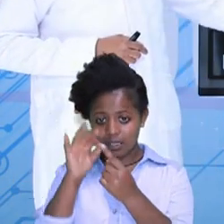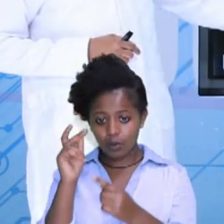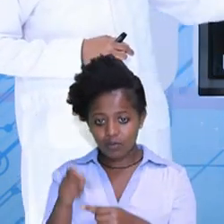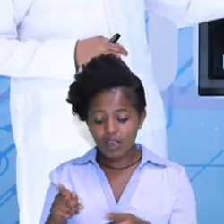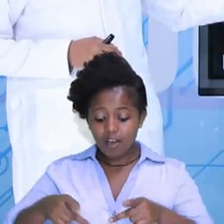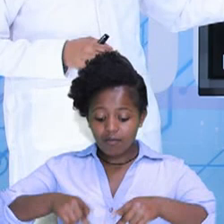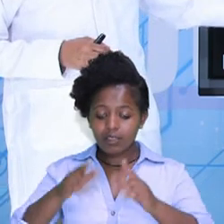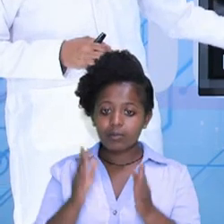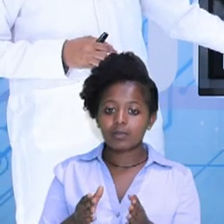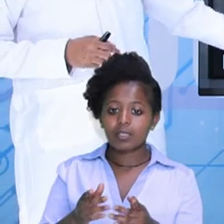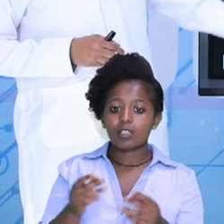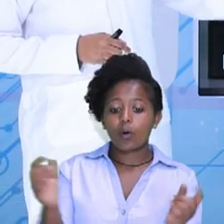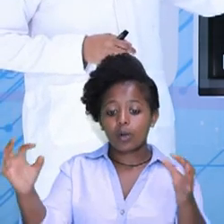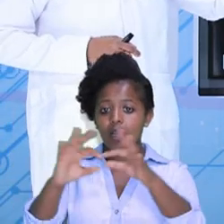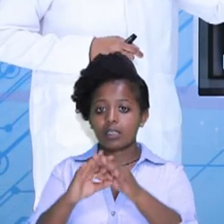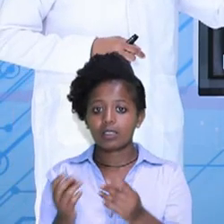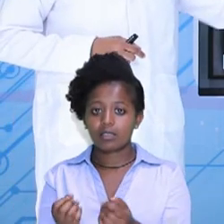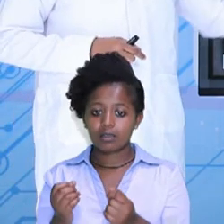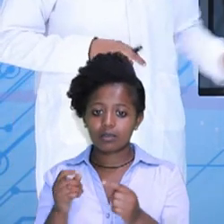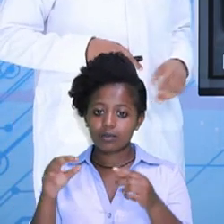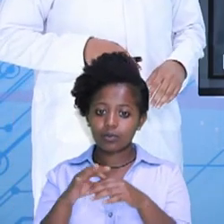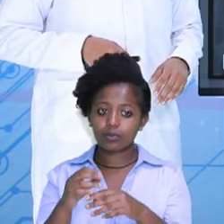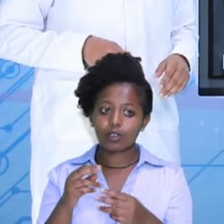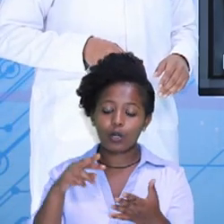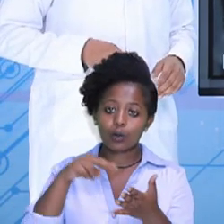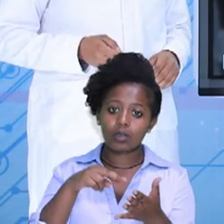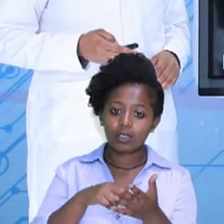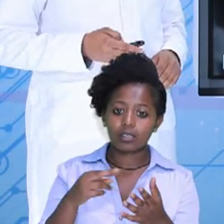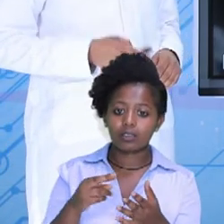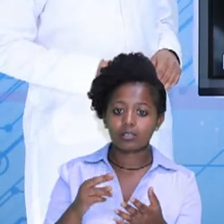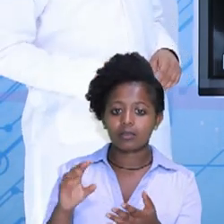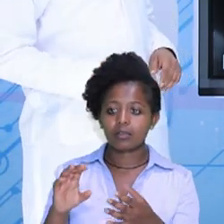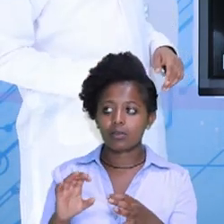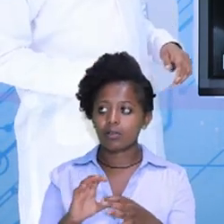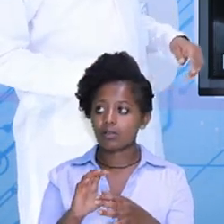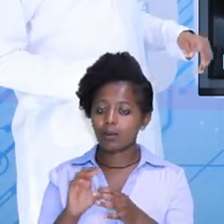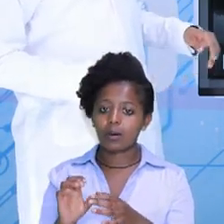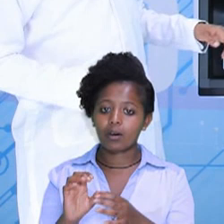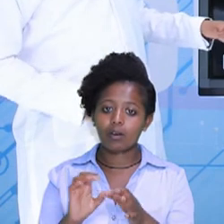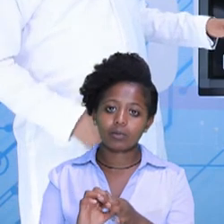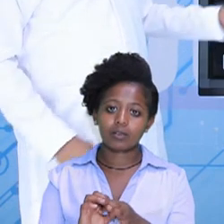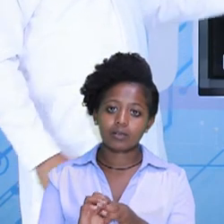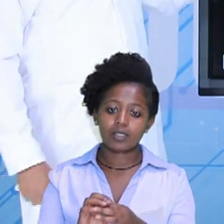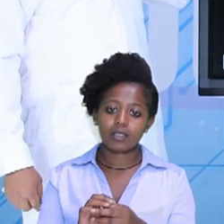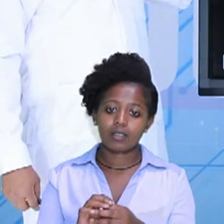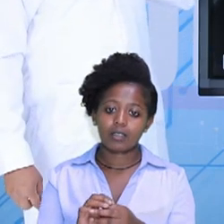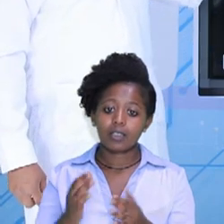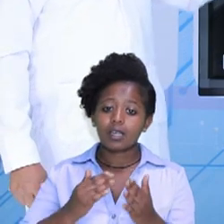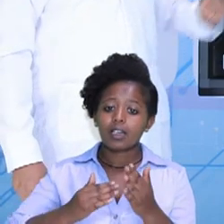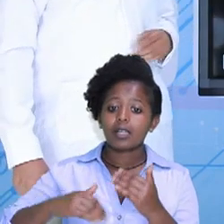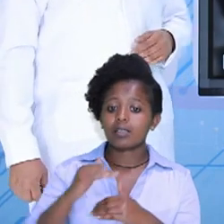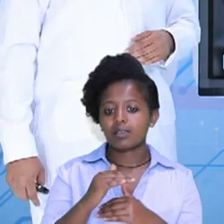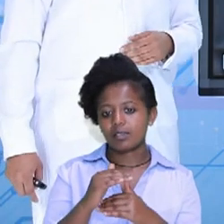farmer were organized into rural cooperative and the communes. But Great